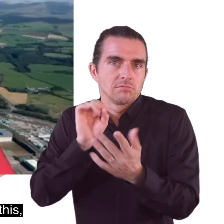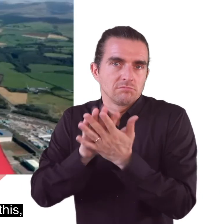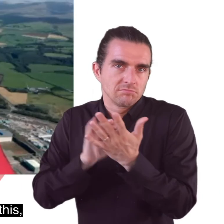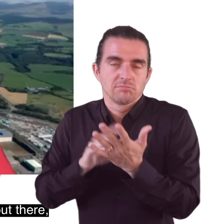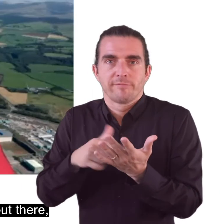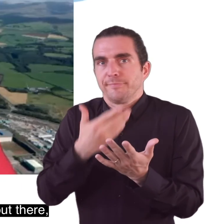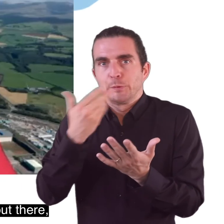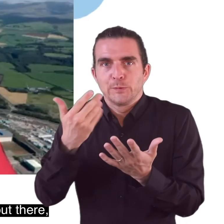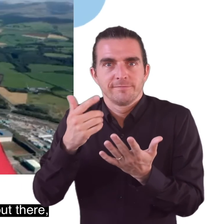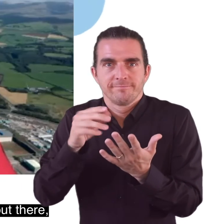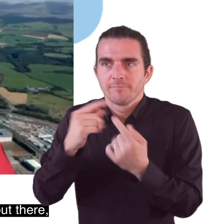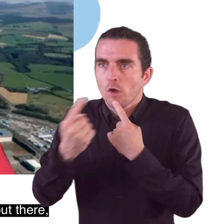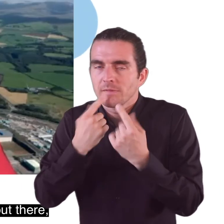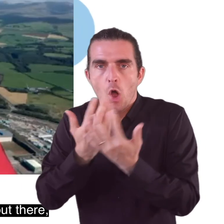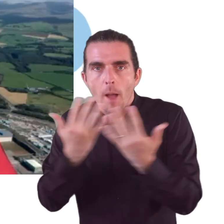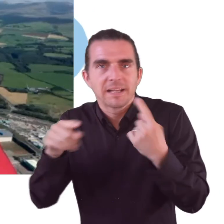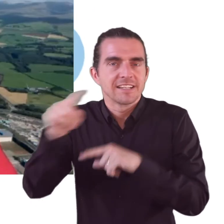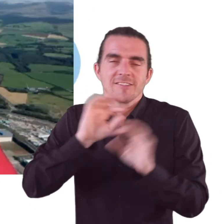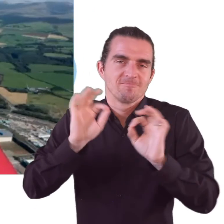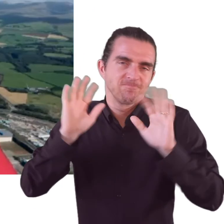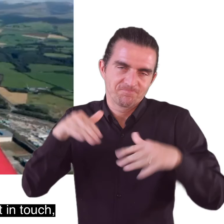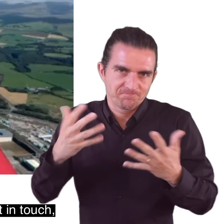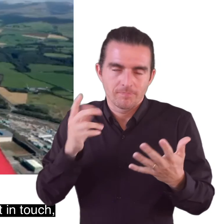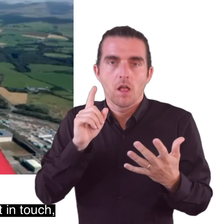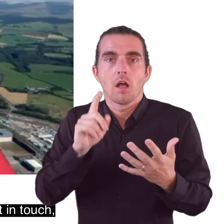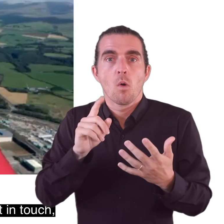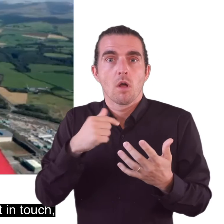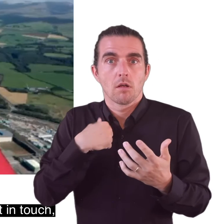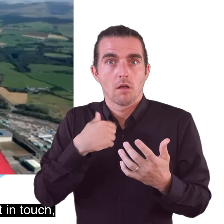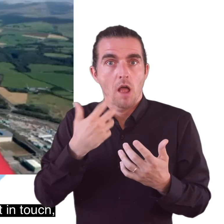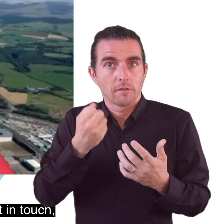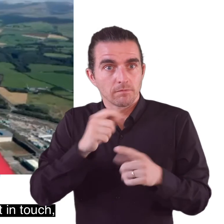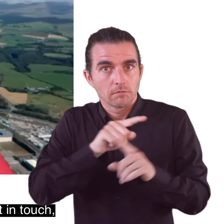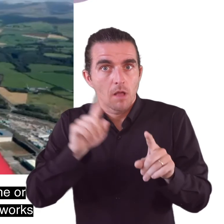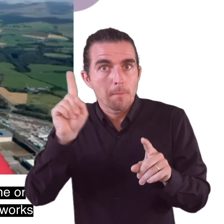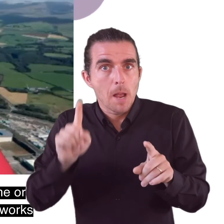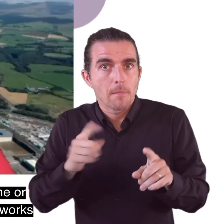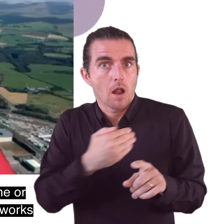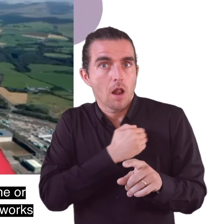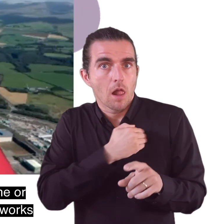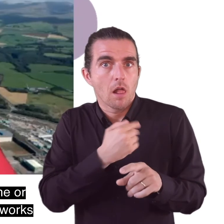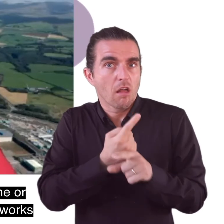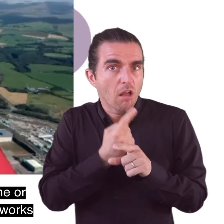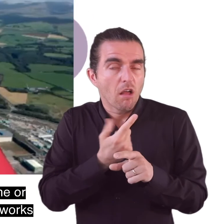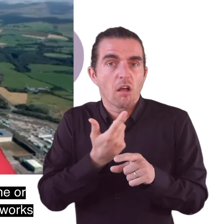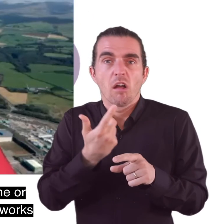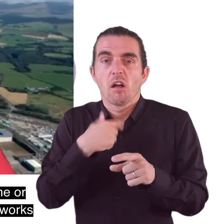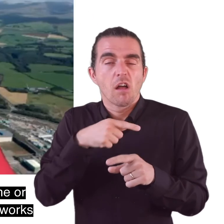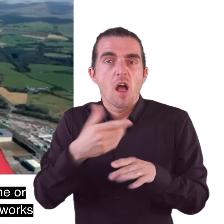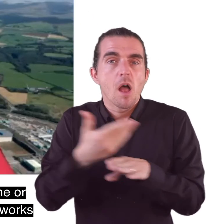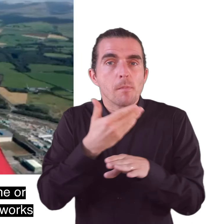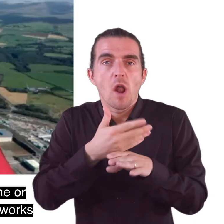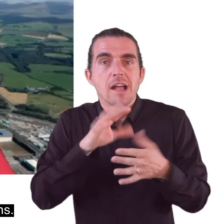have data on this. I don't know how many are out there. But I've had people kind of get in touch either through direct to me or through